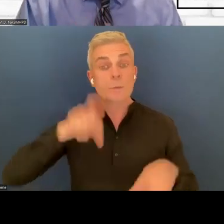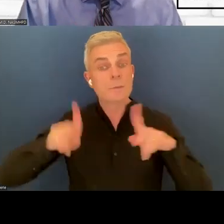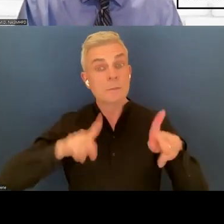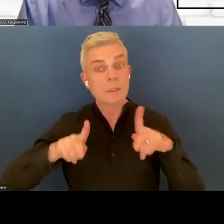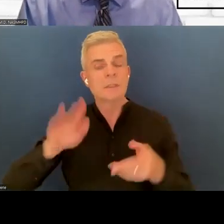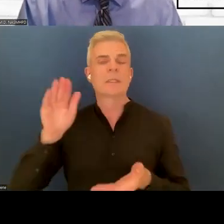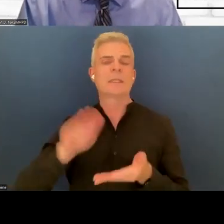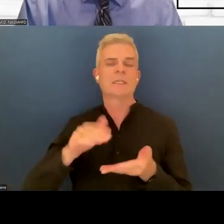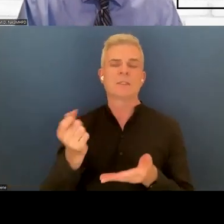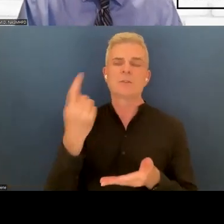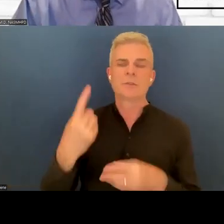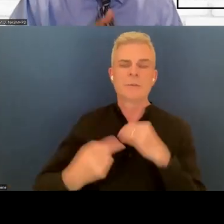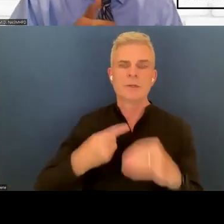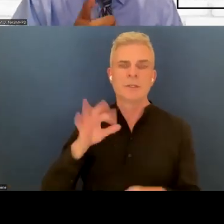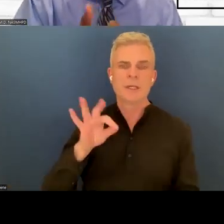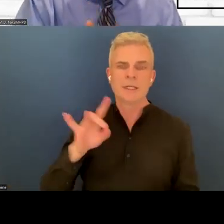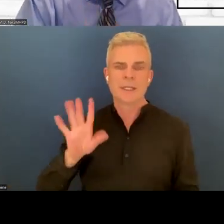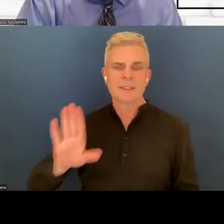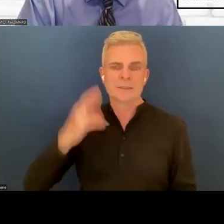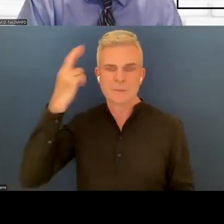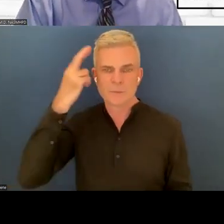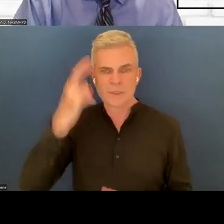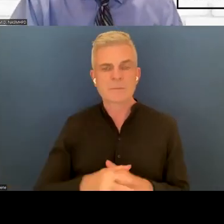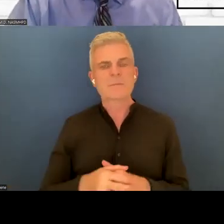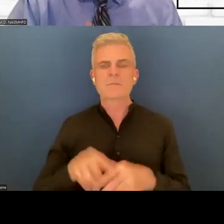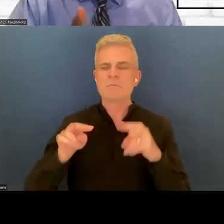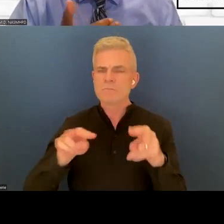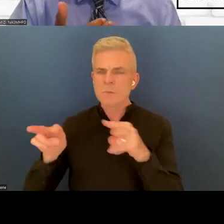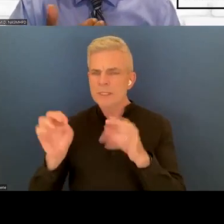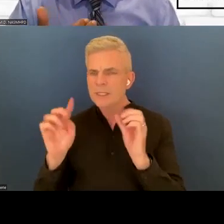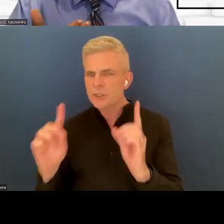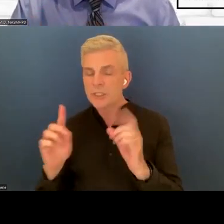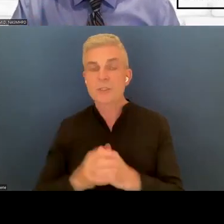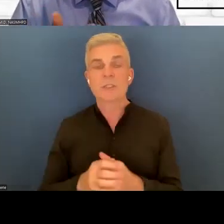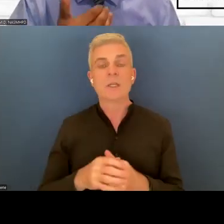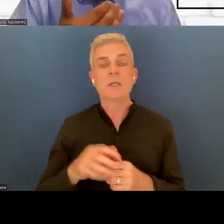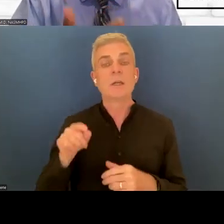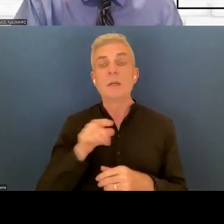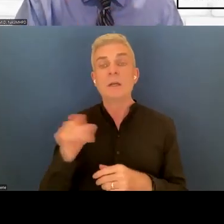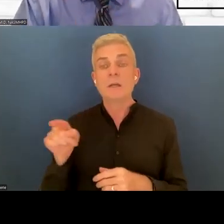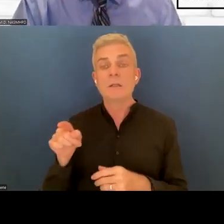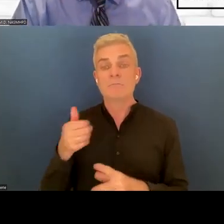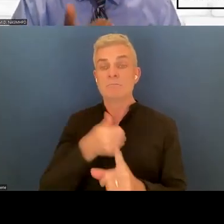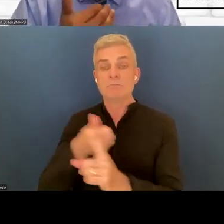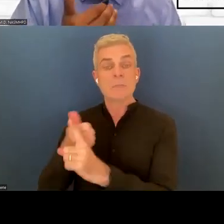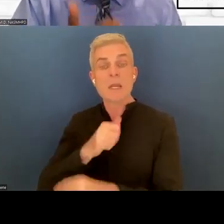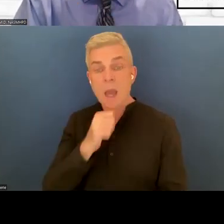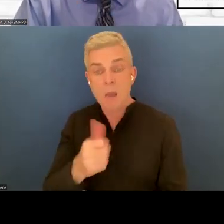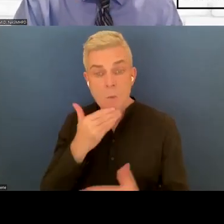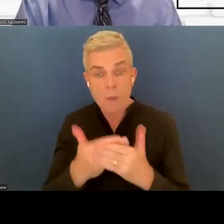was understood about 988 and purpose. You took a look at education. The ones that were not as well educated as